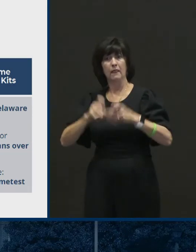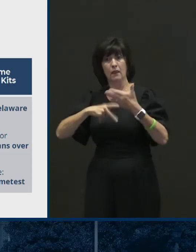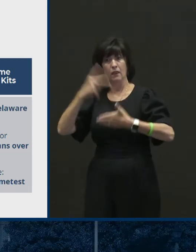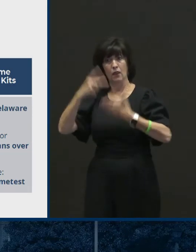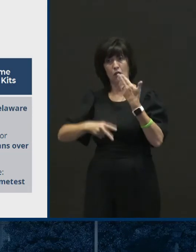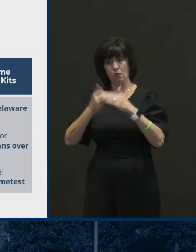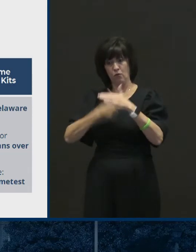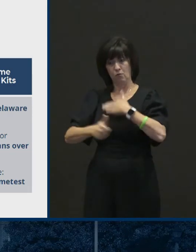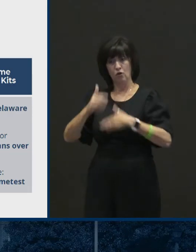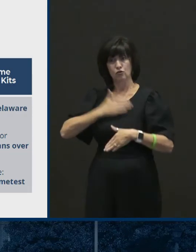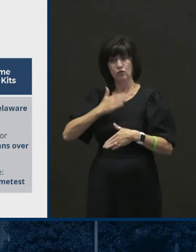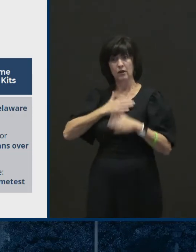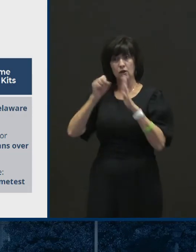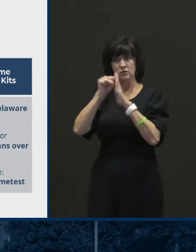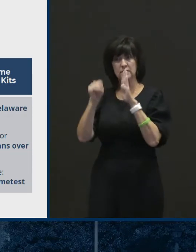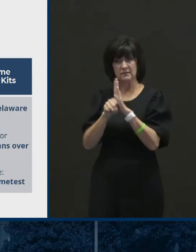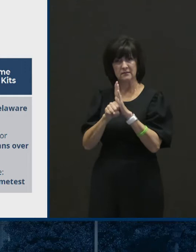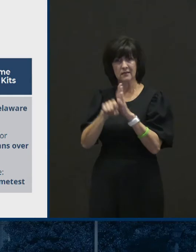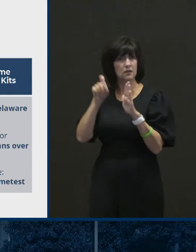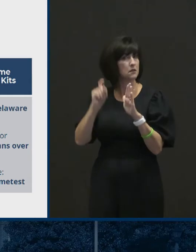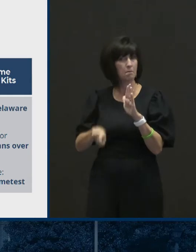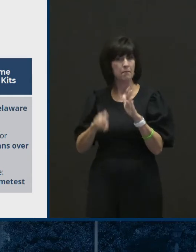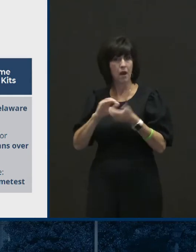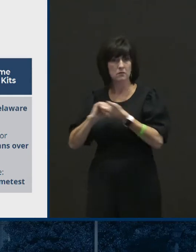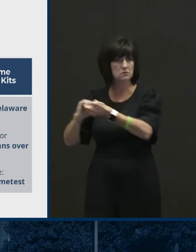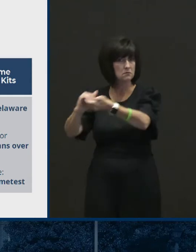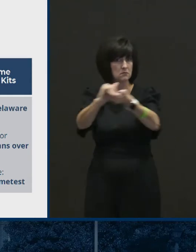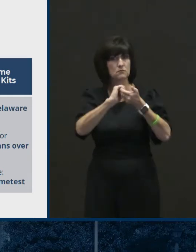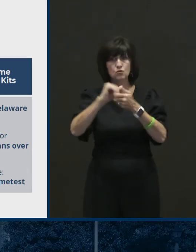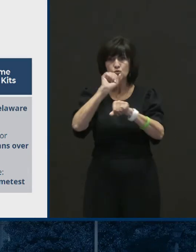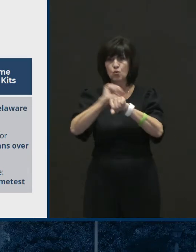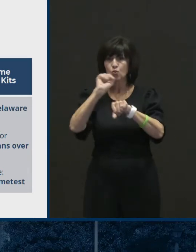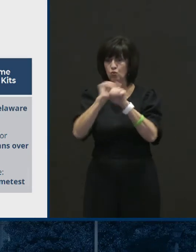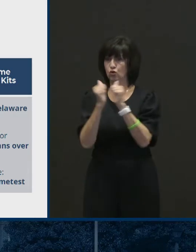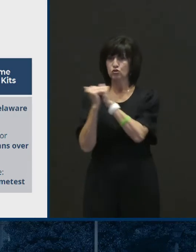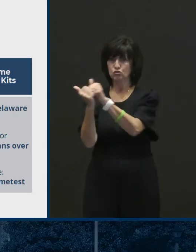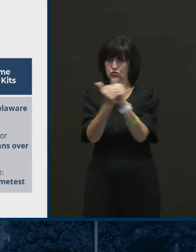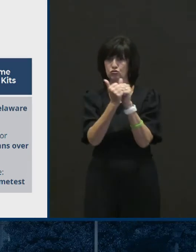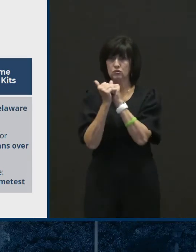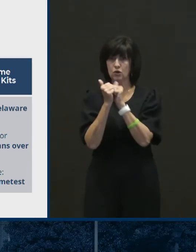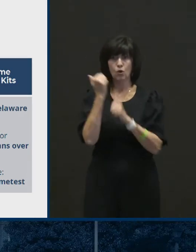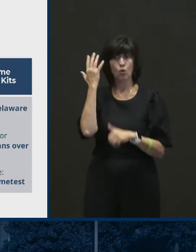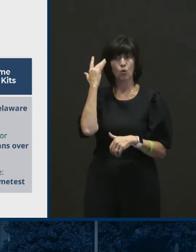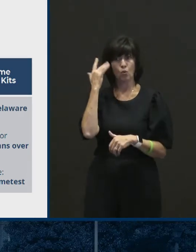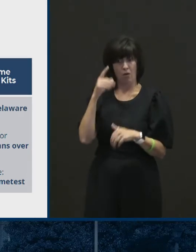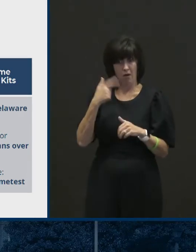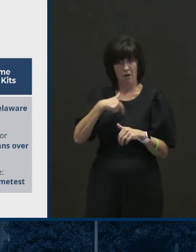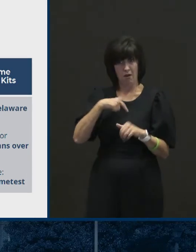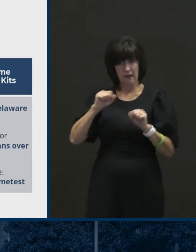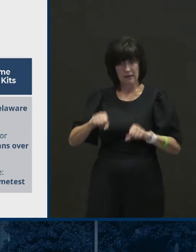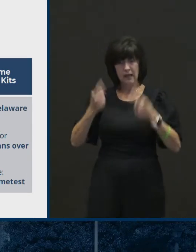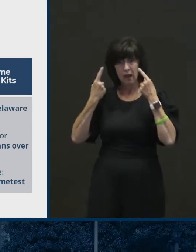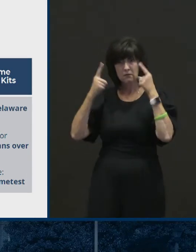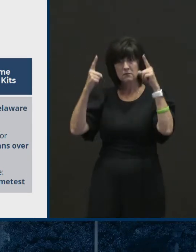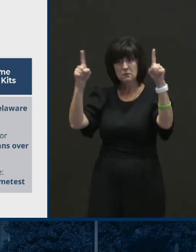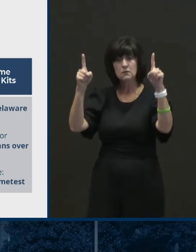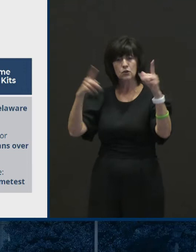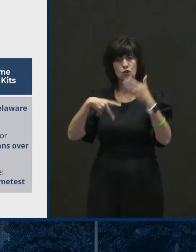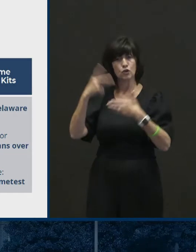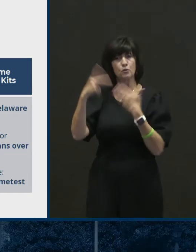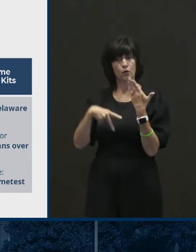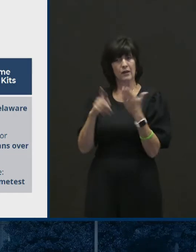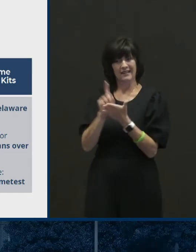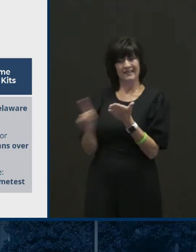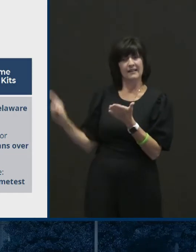and they all have to work together in order for us to have an effective testing program. So last week we announced the permanent